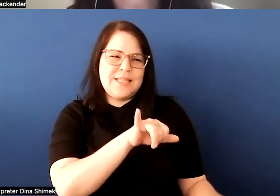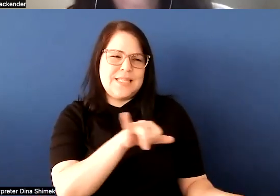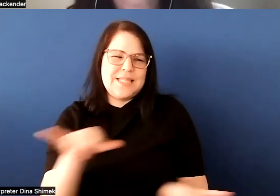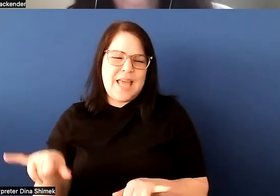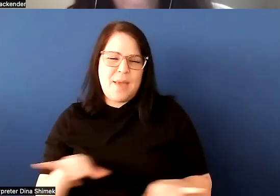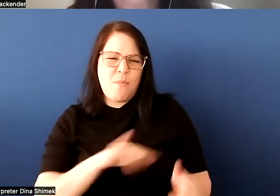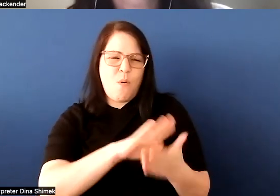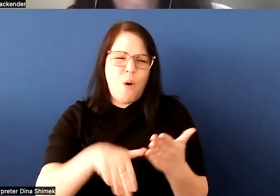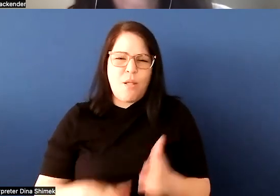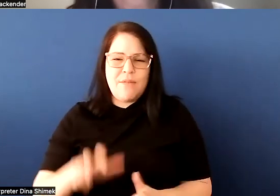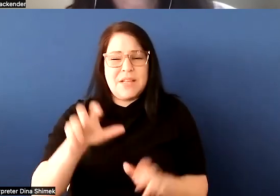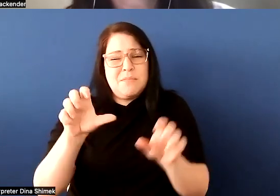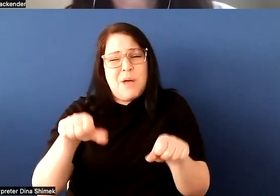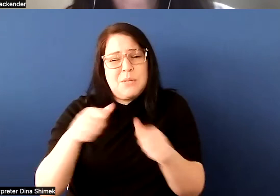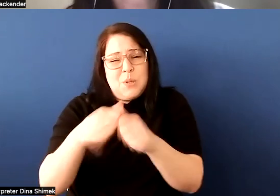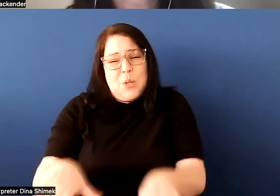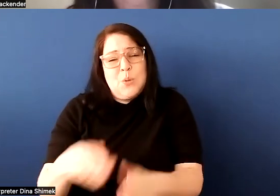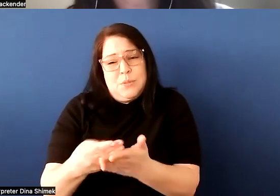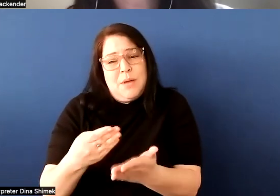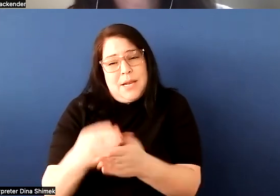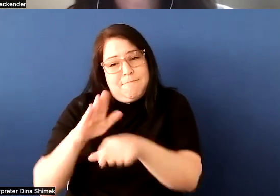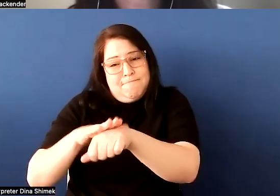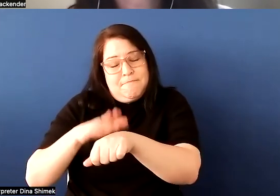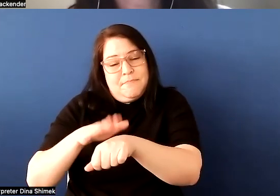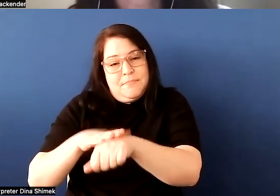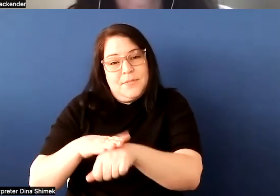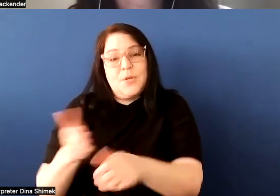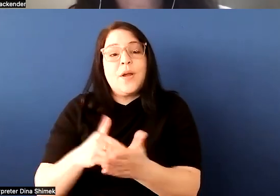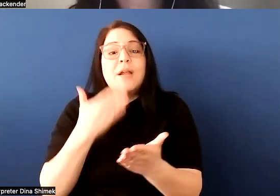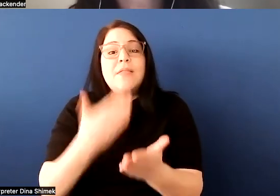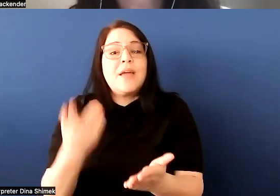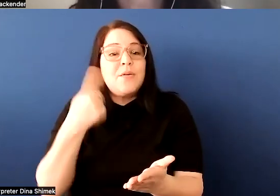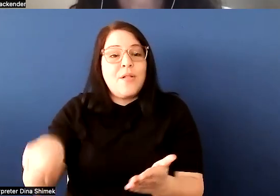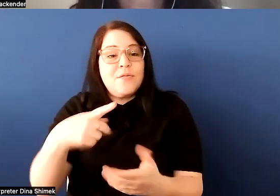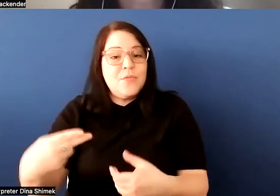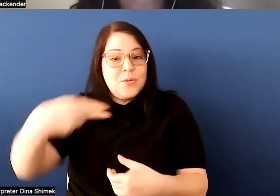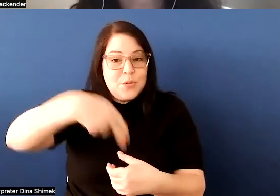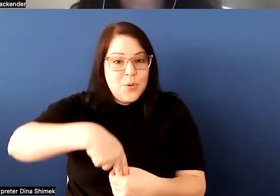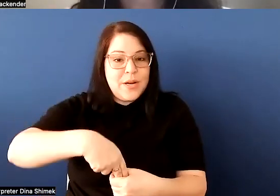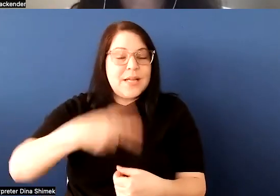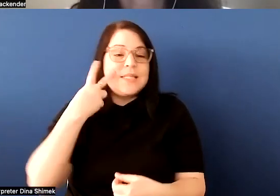money by investing in this program. So again, thank you all for joining us, and we'll